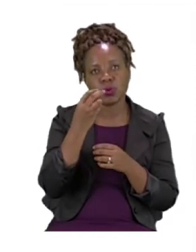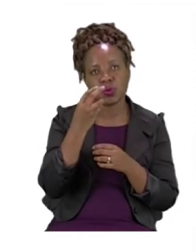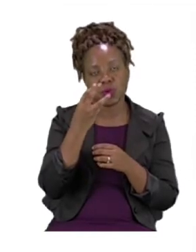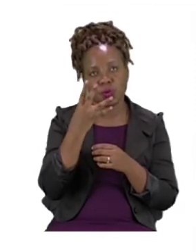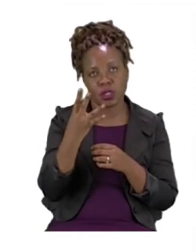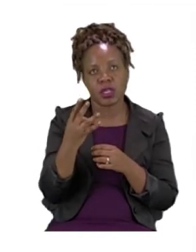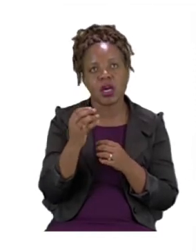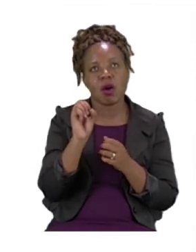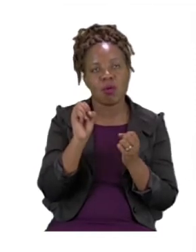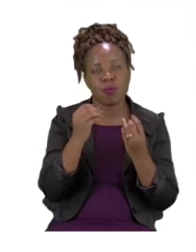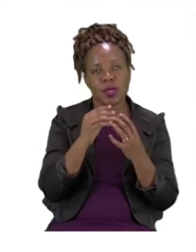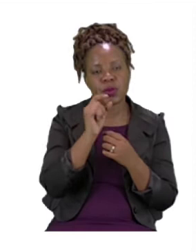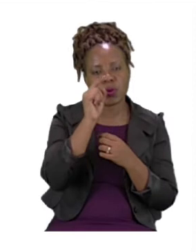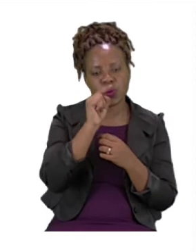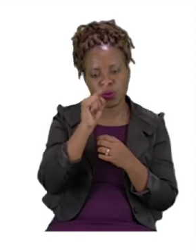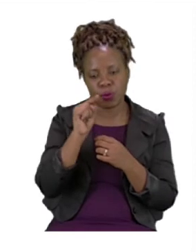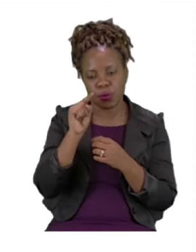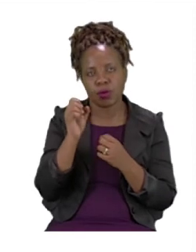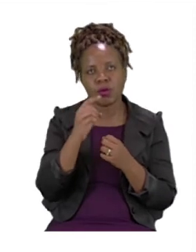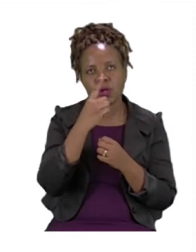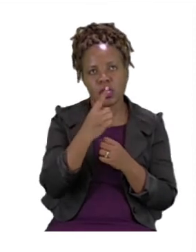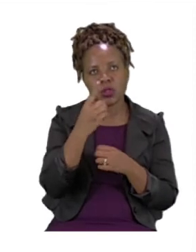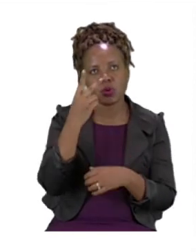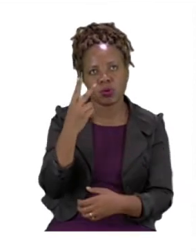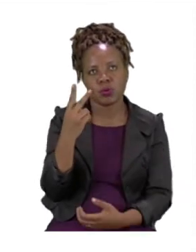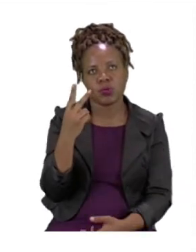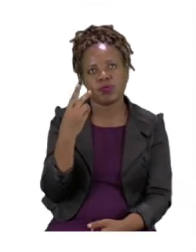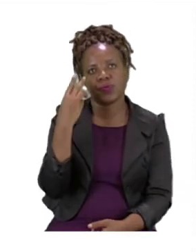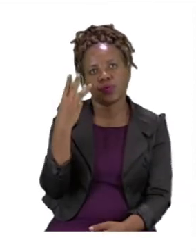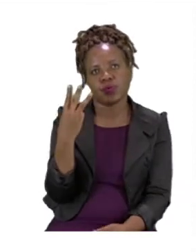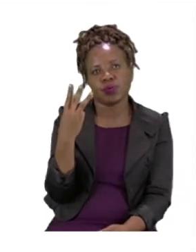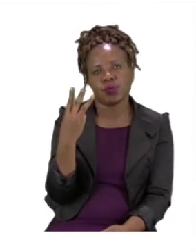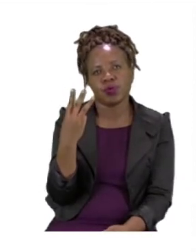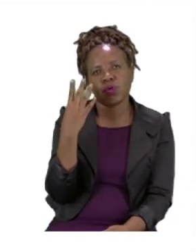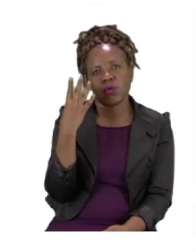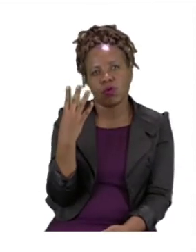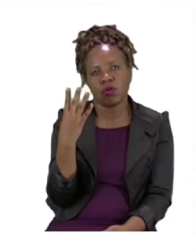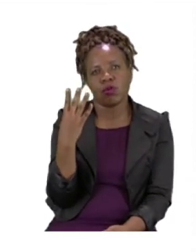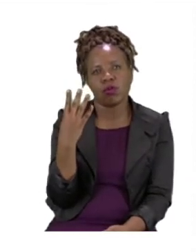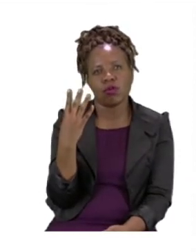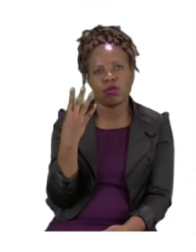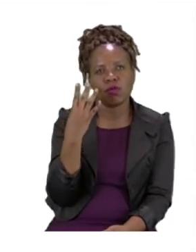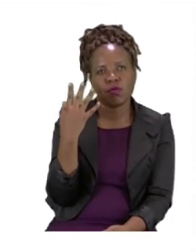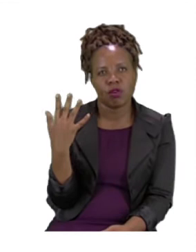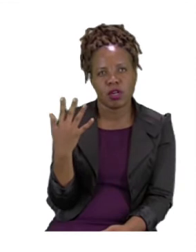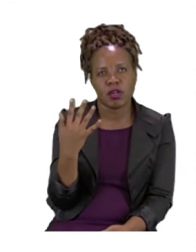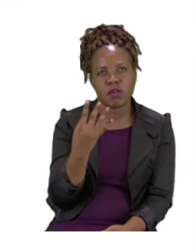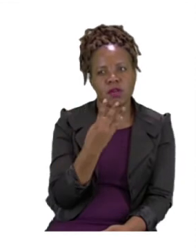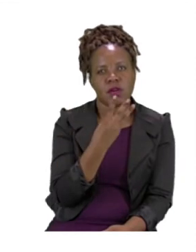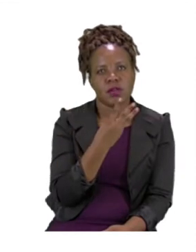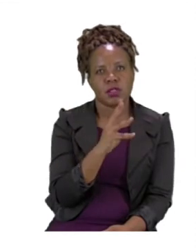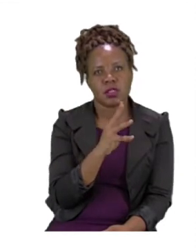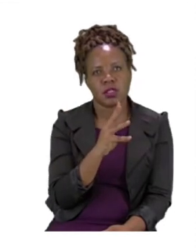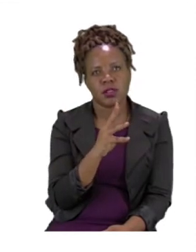have. 1, 2, 3, 4, 5,